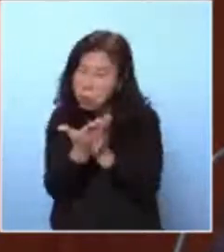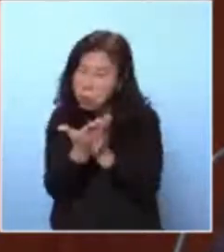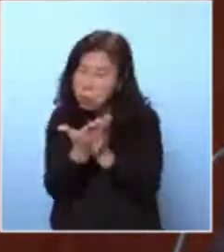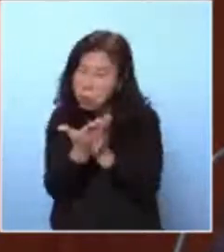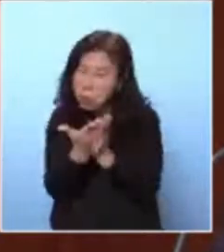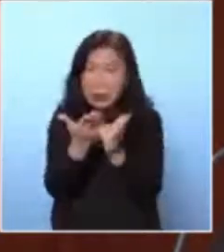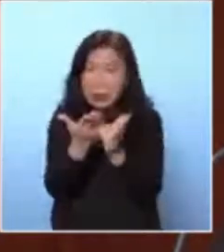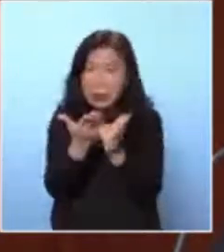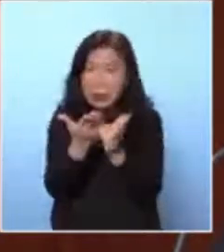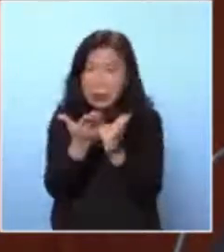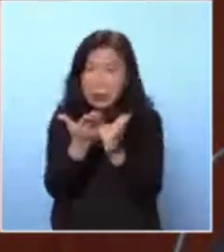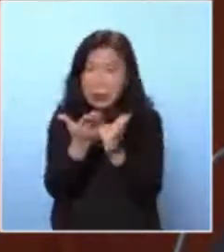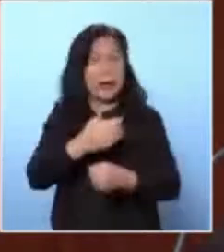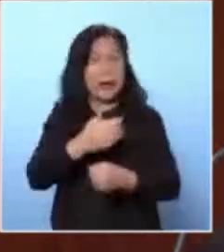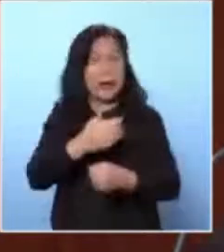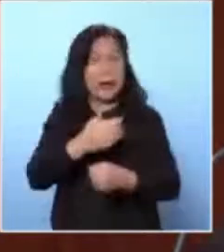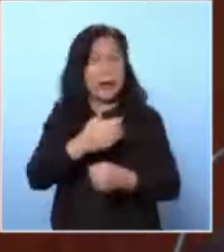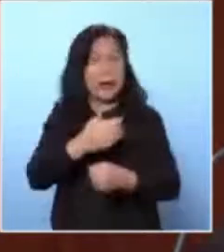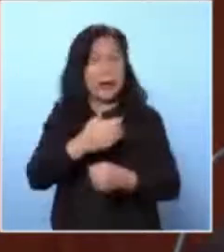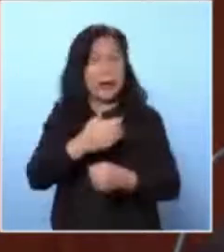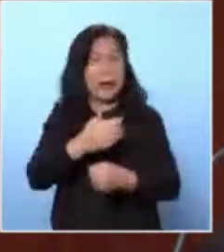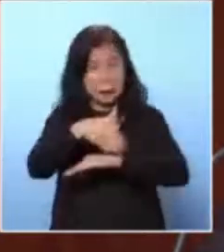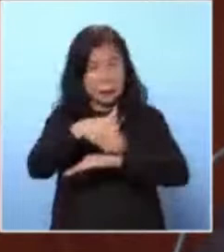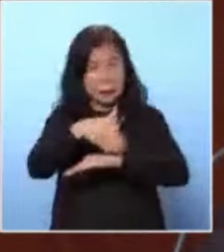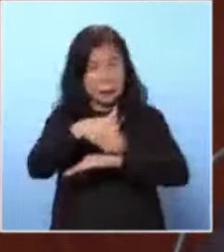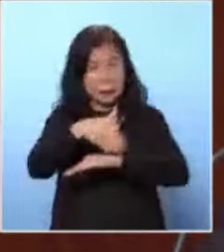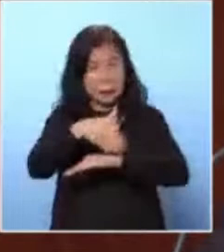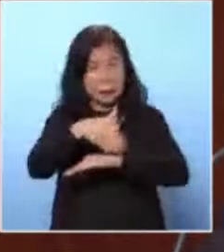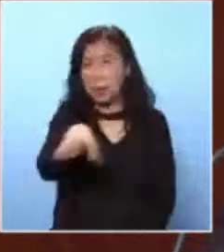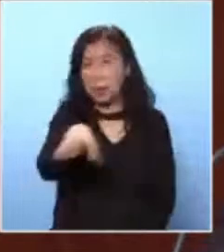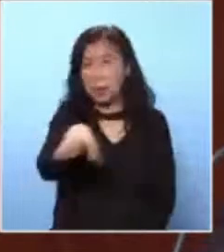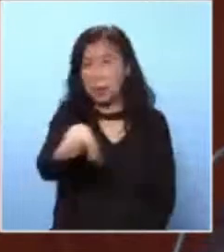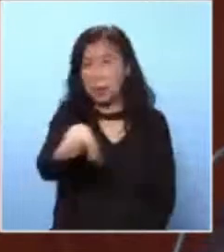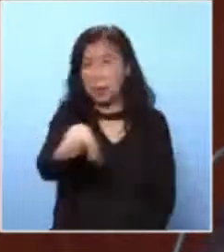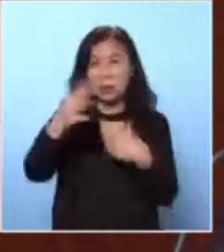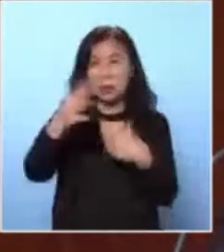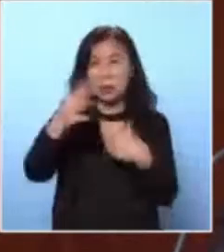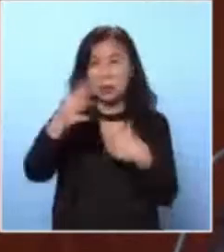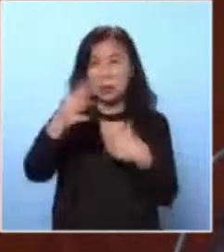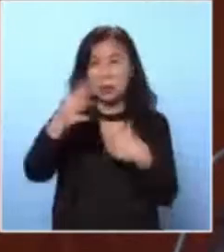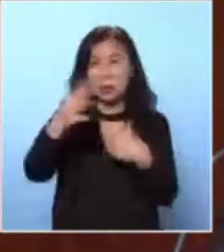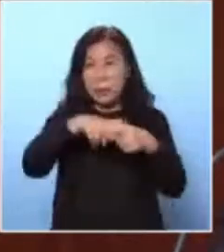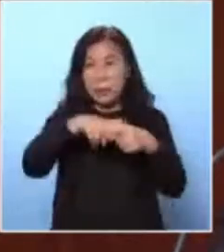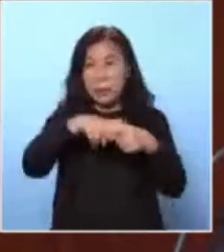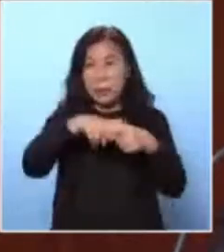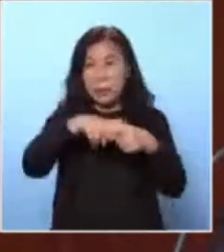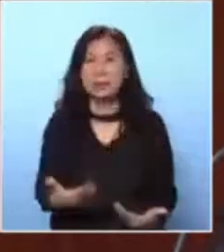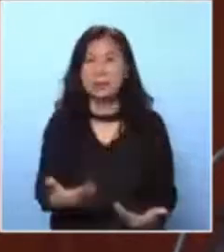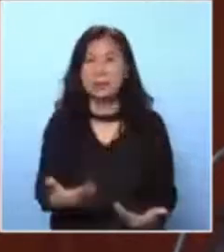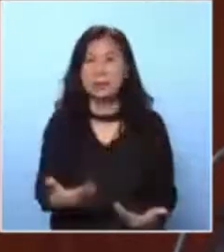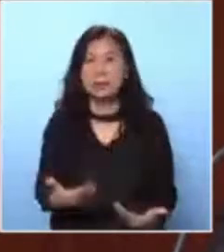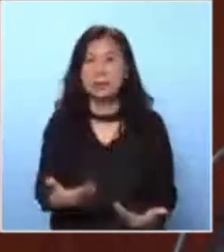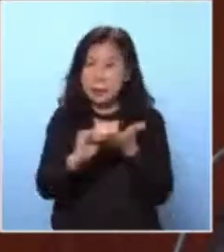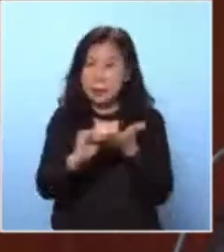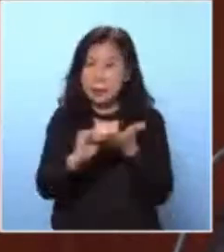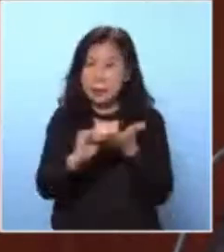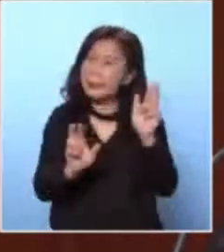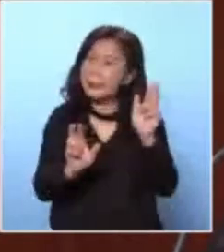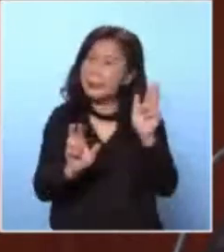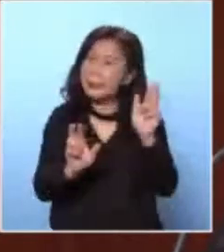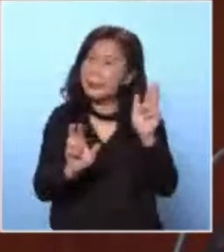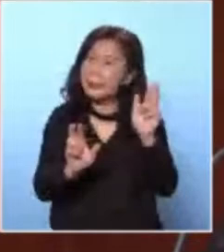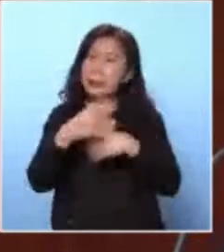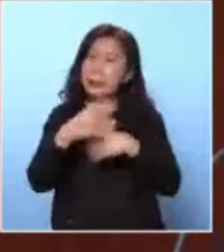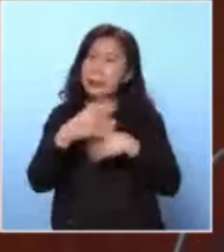Framework endorsed at the 15th meeting of the Conference of the Parties to the Convention on Biological Diversity and having regard to the